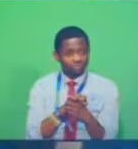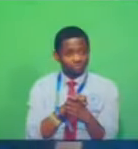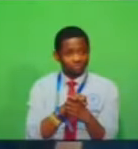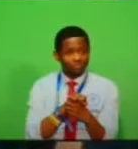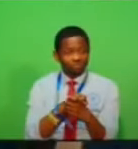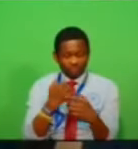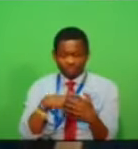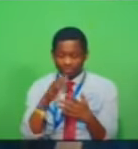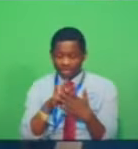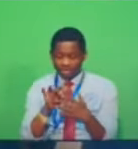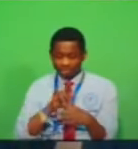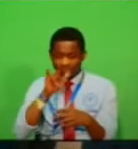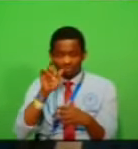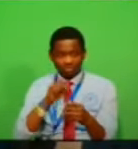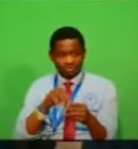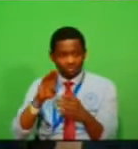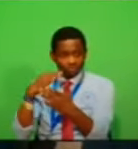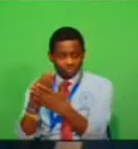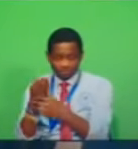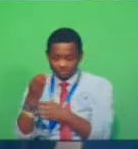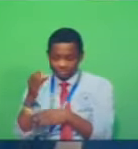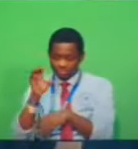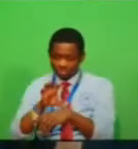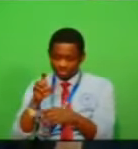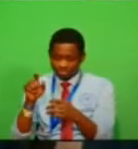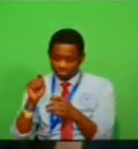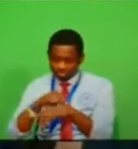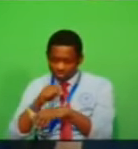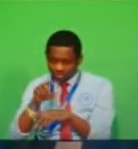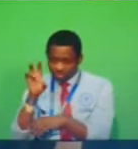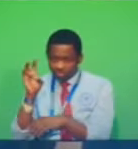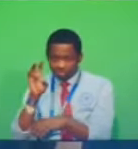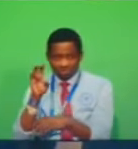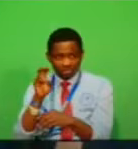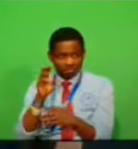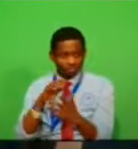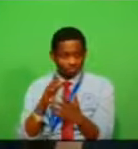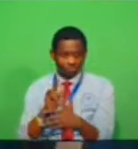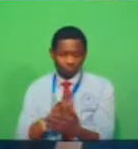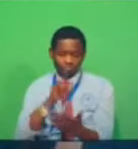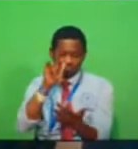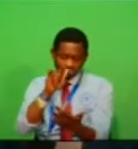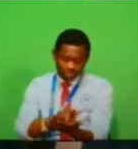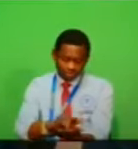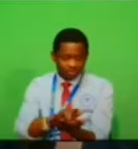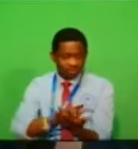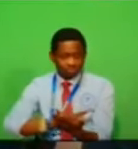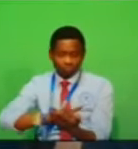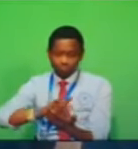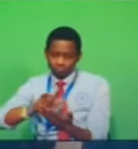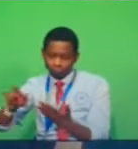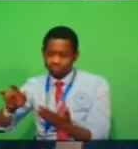those days in Leicester, I would have to be in church by 7. So right from the airport, I will have to get to